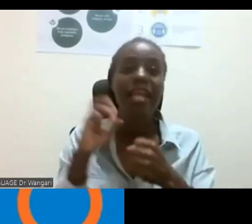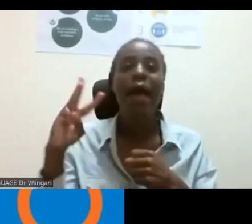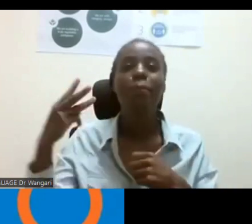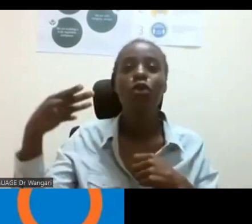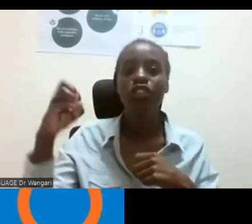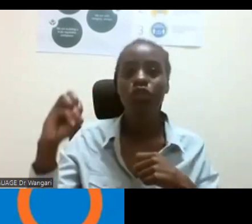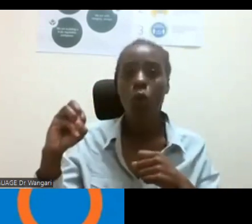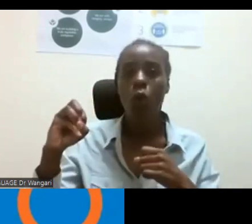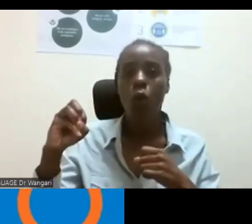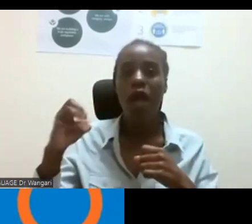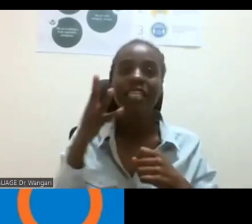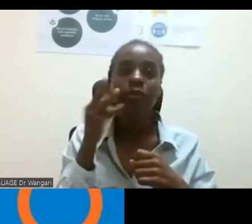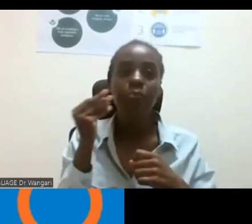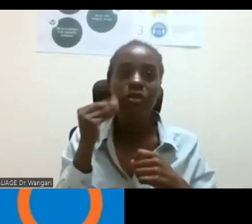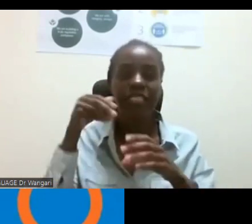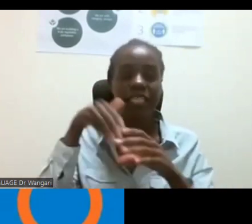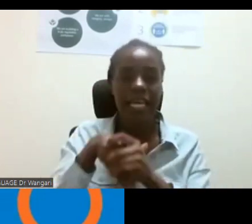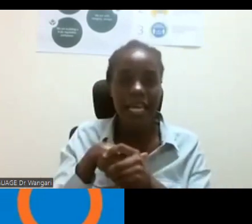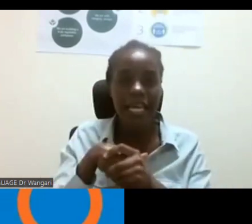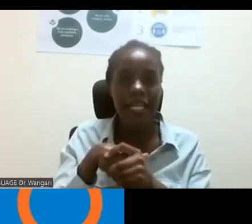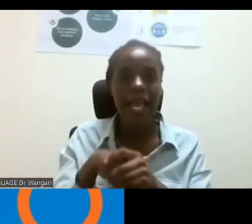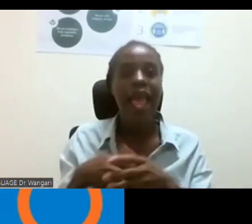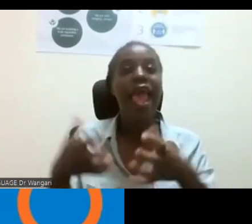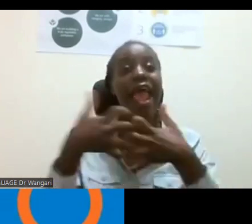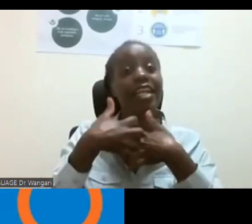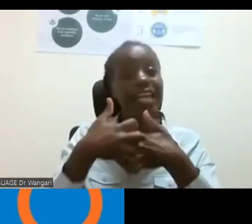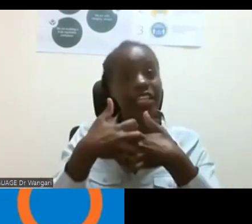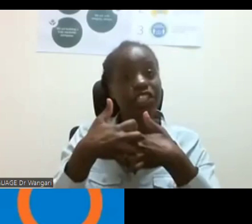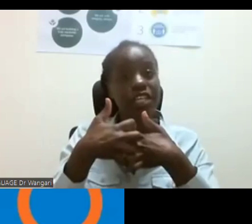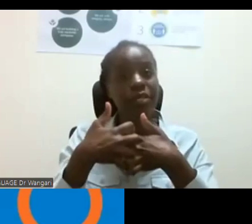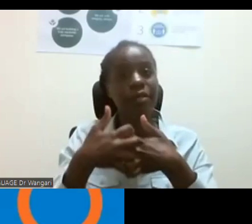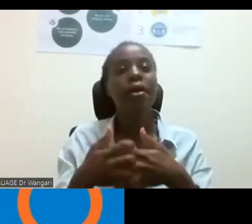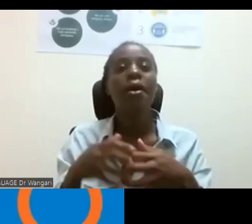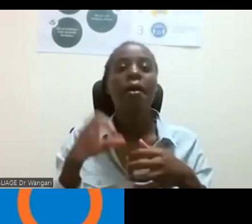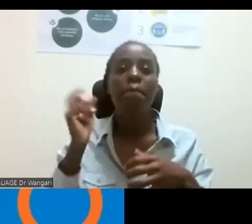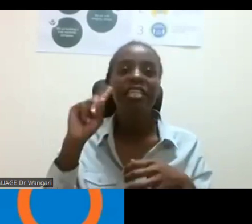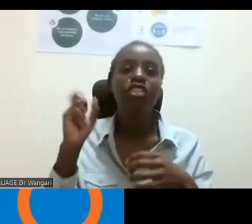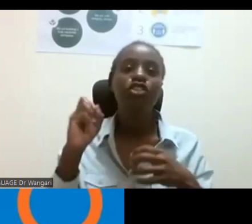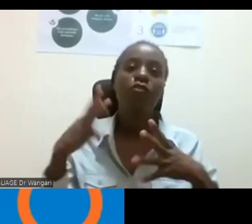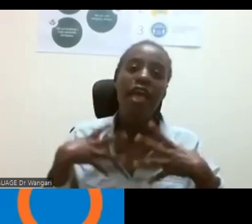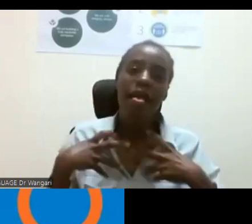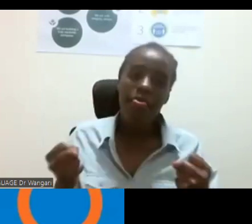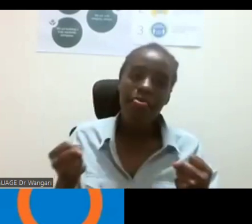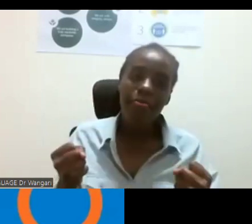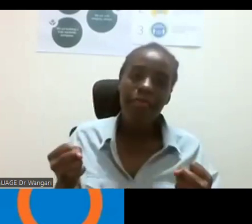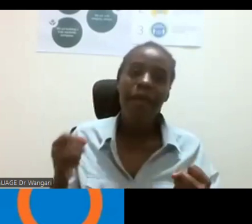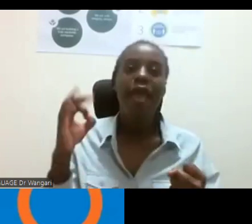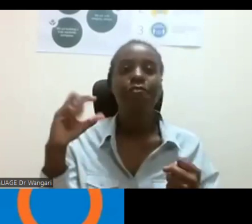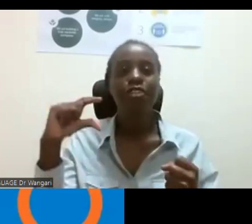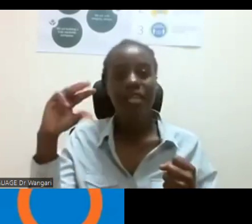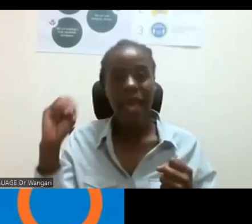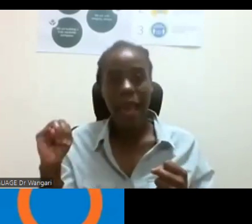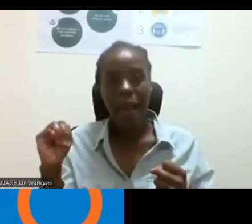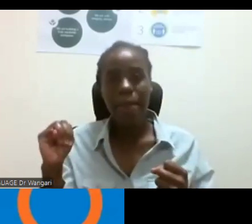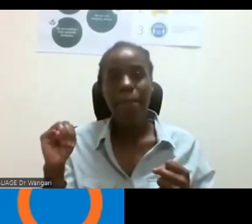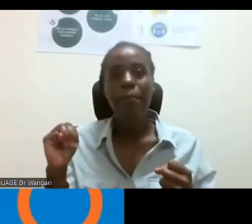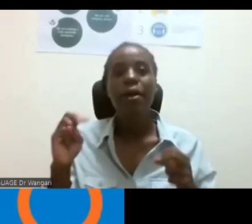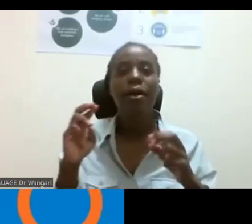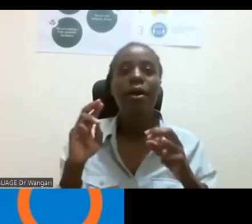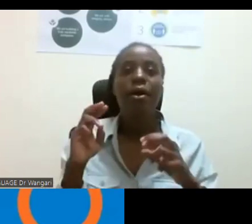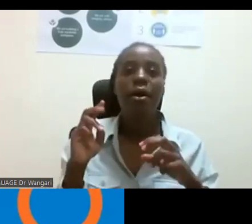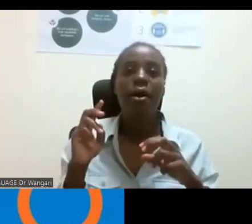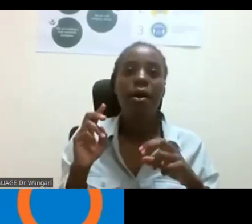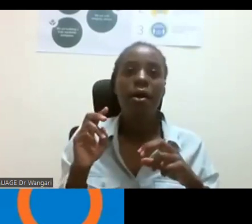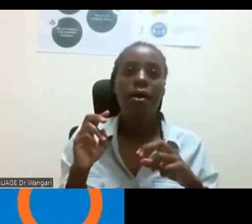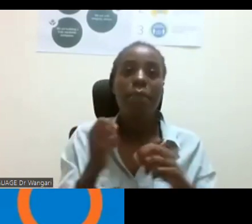in engaging ministries of health in different countries towards FGMC prevention and response? Given you've